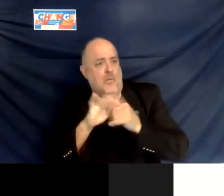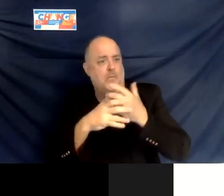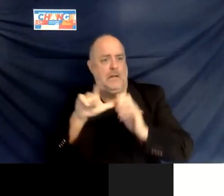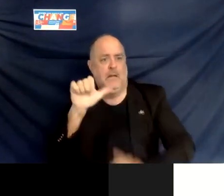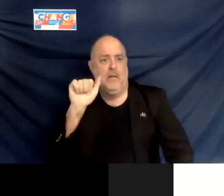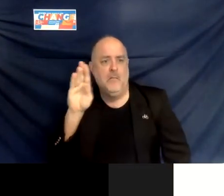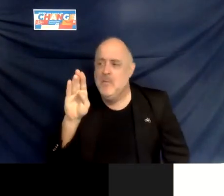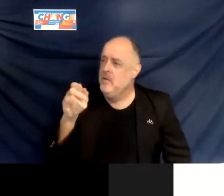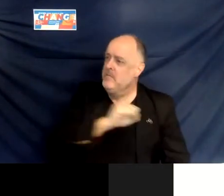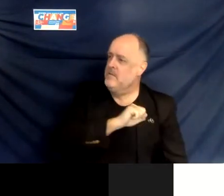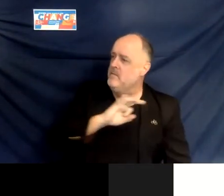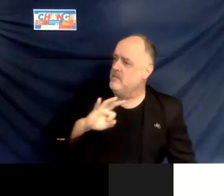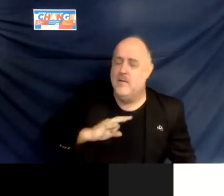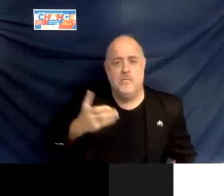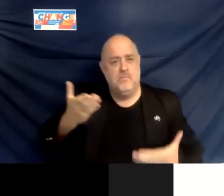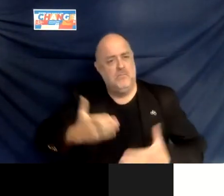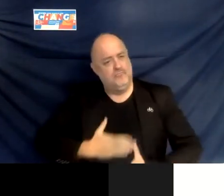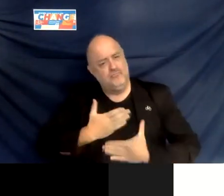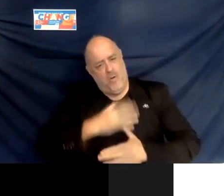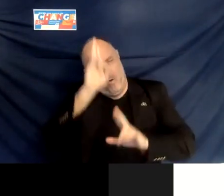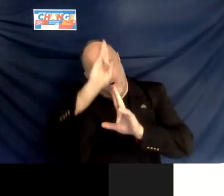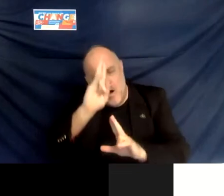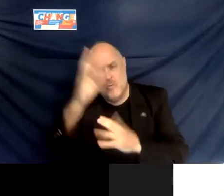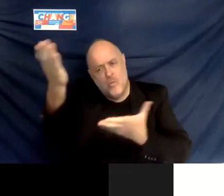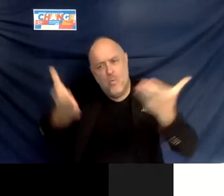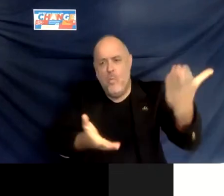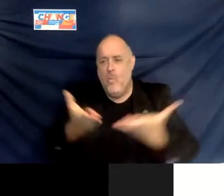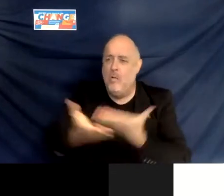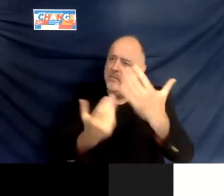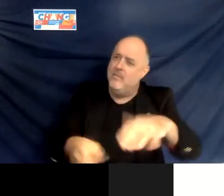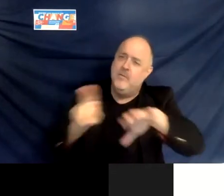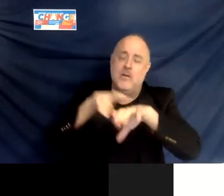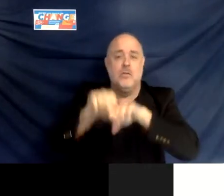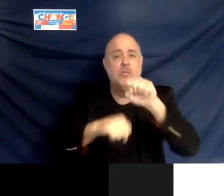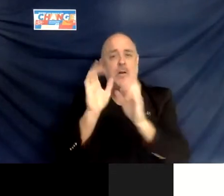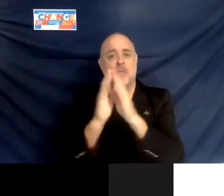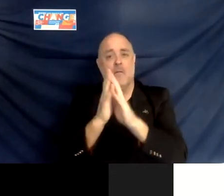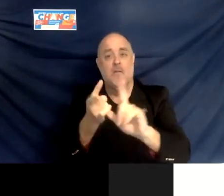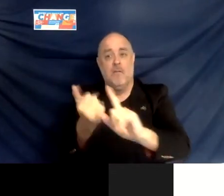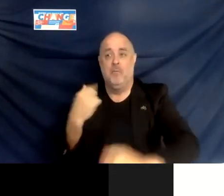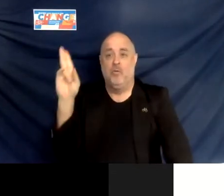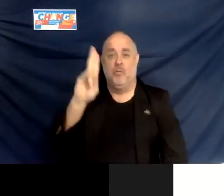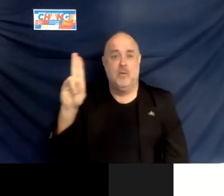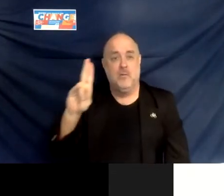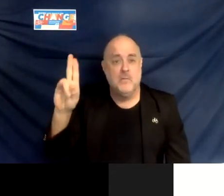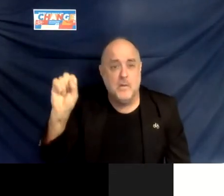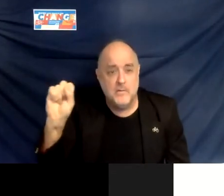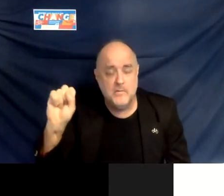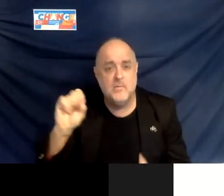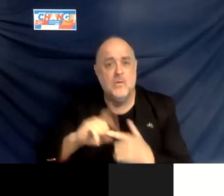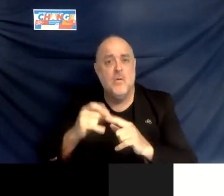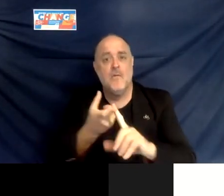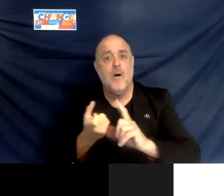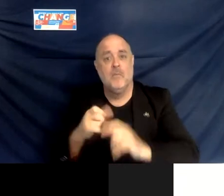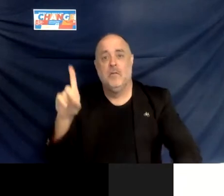welcome you to this kickoff event of the 2021 National Bike Summit, streaming to you live from the United States today and also